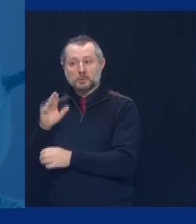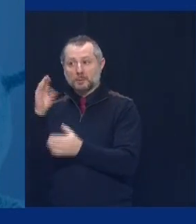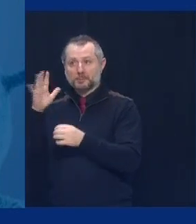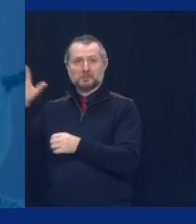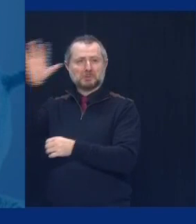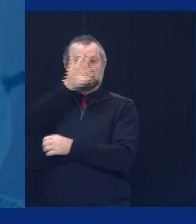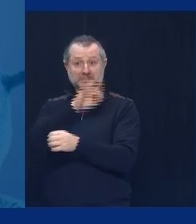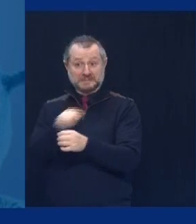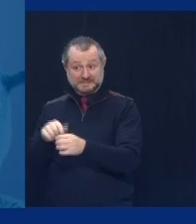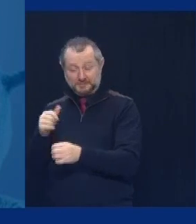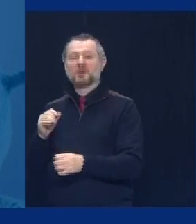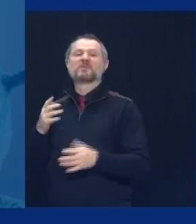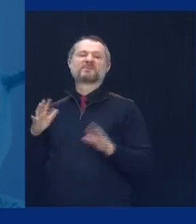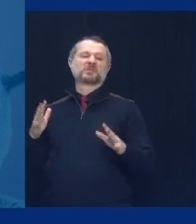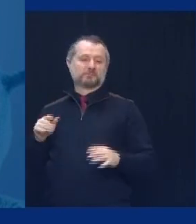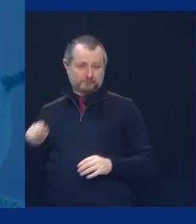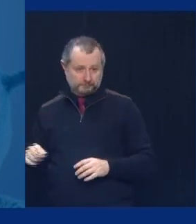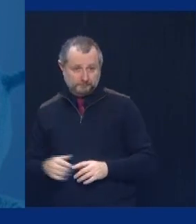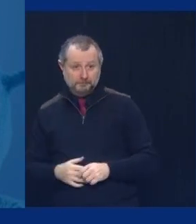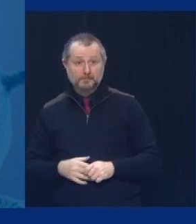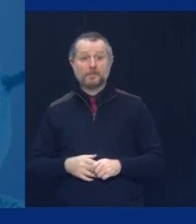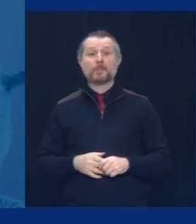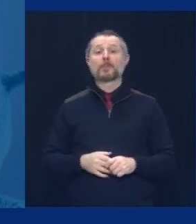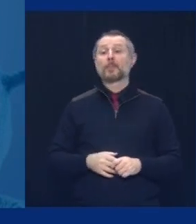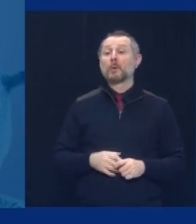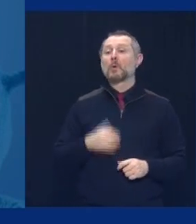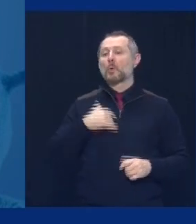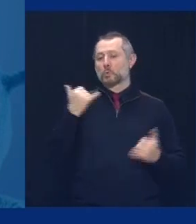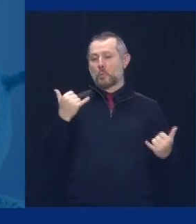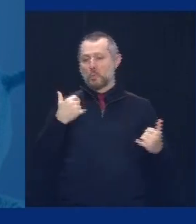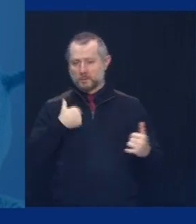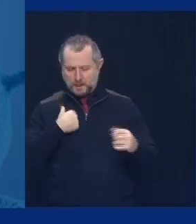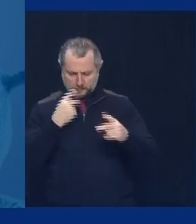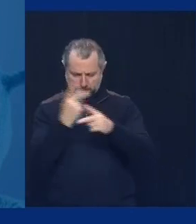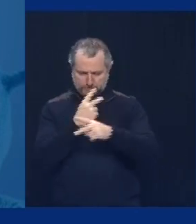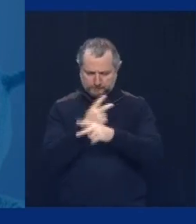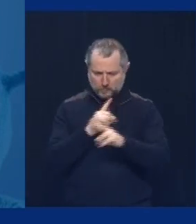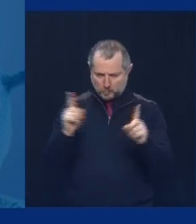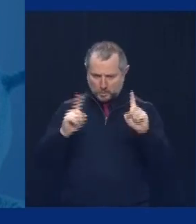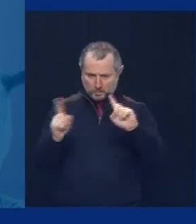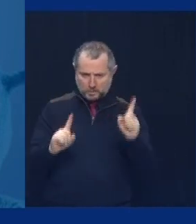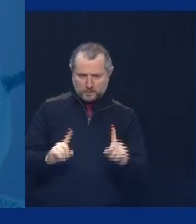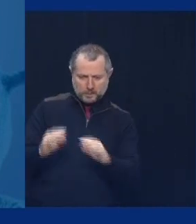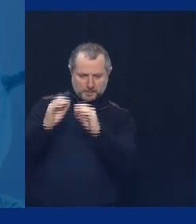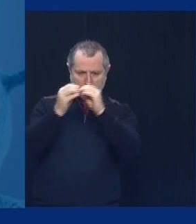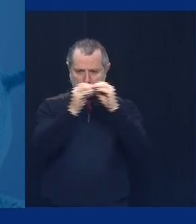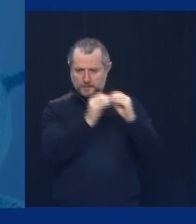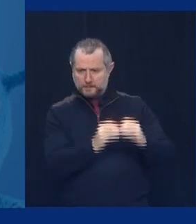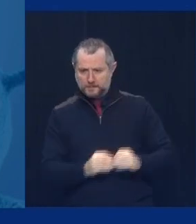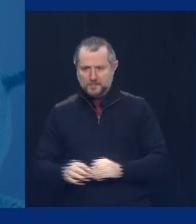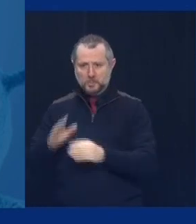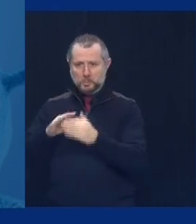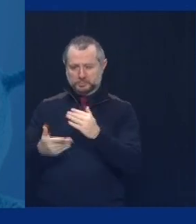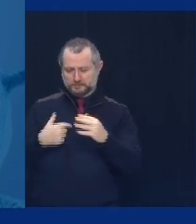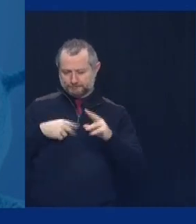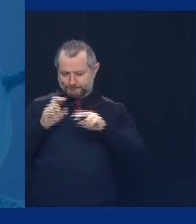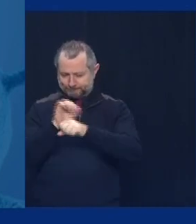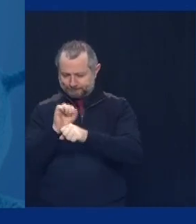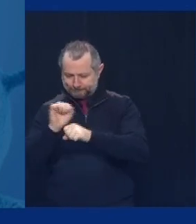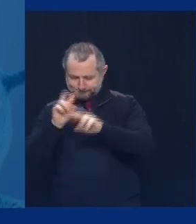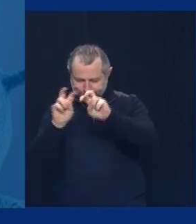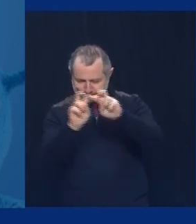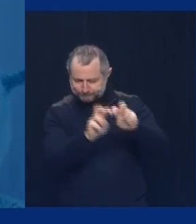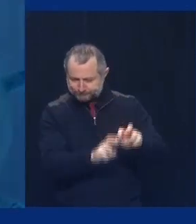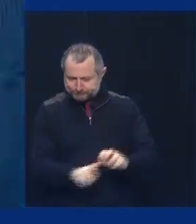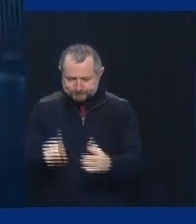hospitalization. We're calculating the data of this week and this weekend, and by those metrics, any